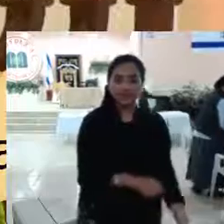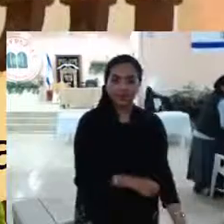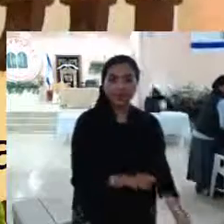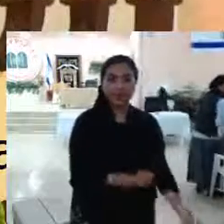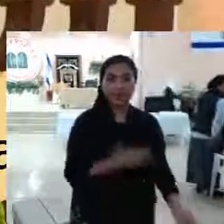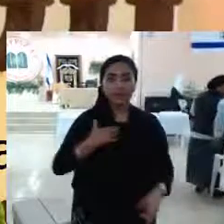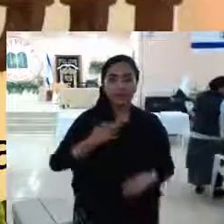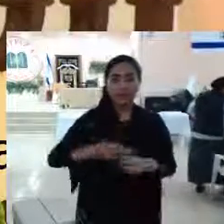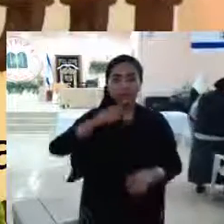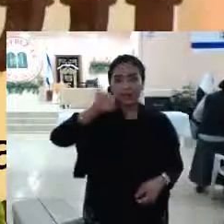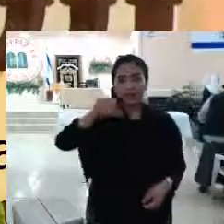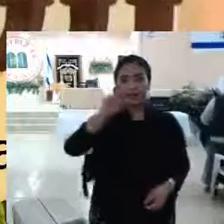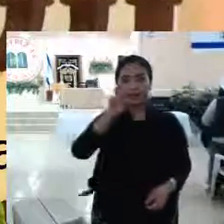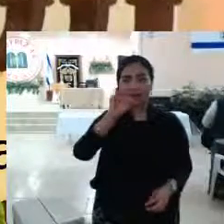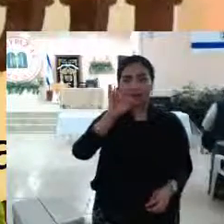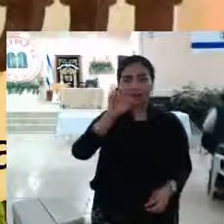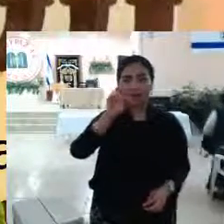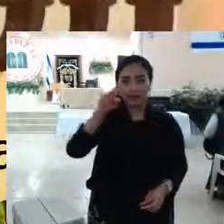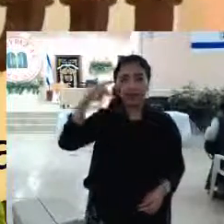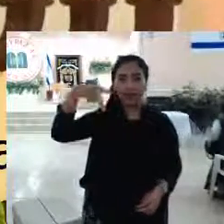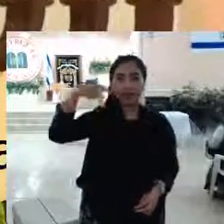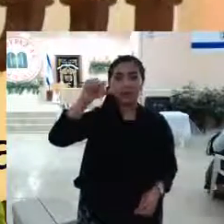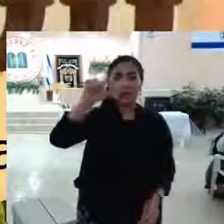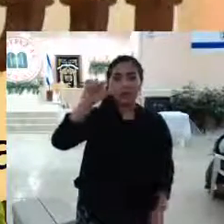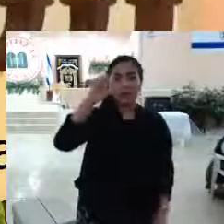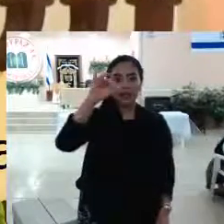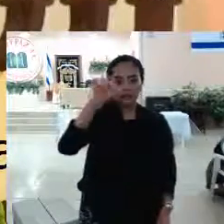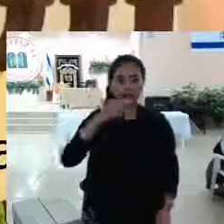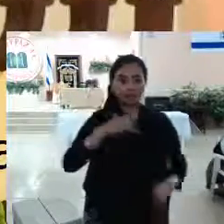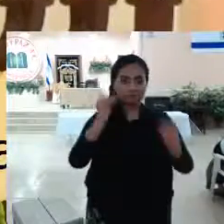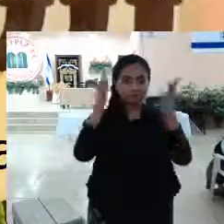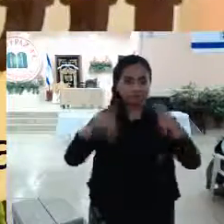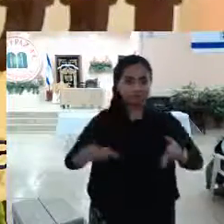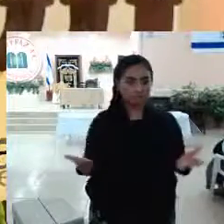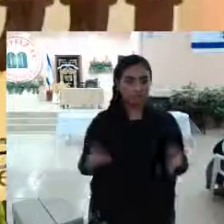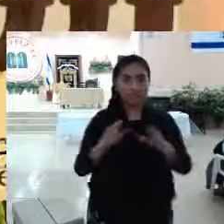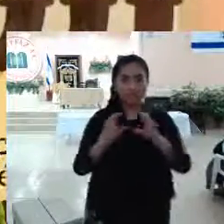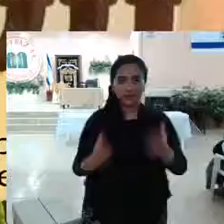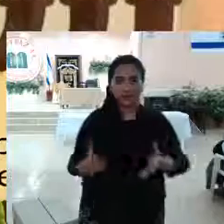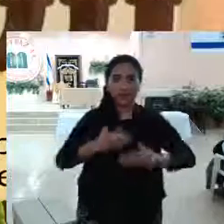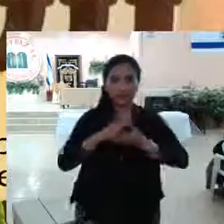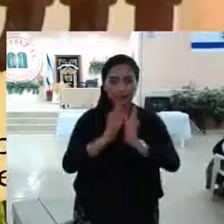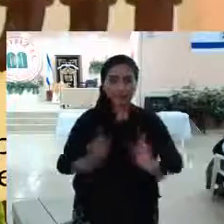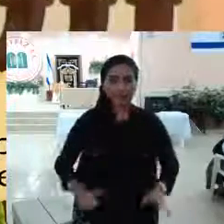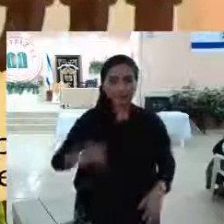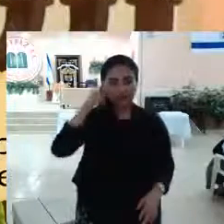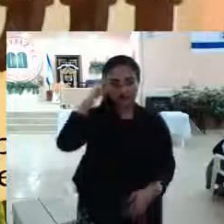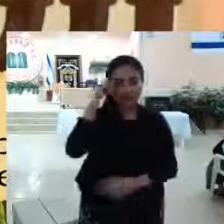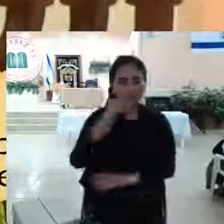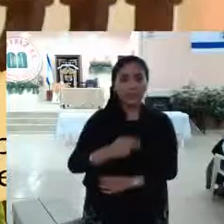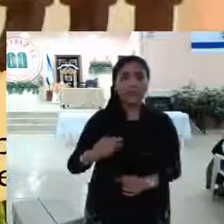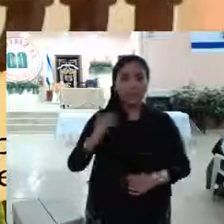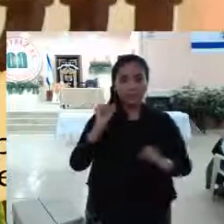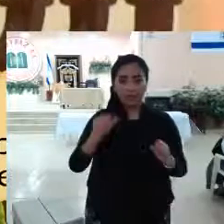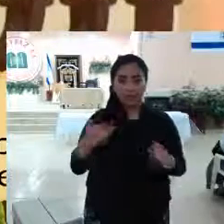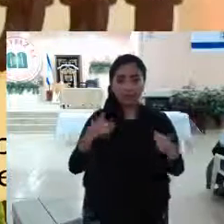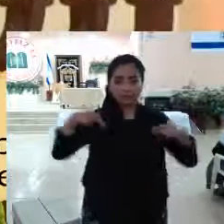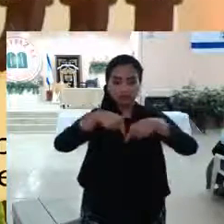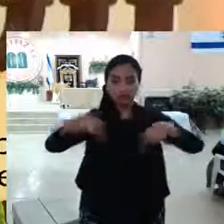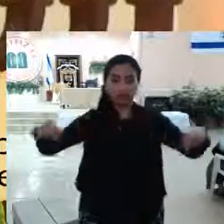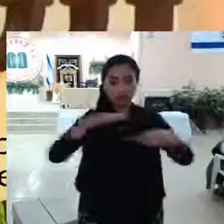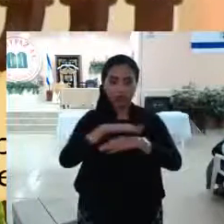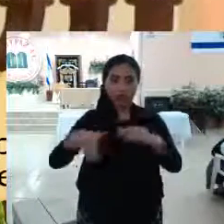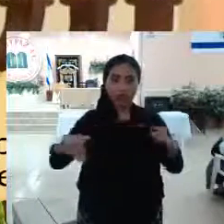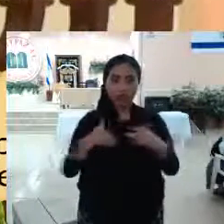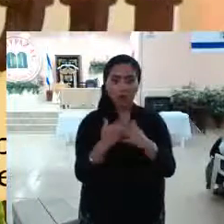Su sisters. servidor, Dr. Your Javier servant, Palacios Elorio, Dr. Javier Roy Palacios de la Elorio, Queila, Roy Gozo y from Paz the en Kila Tehuacán, Joy and Puebla, Peace in México. Tehuacán, Puebla, Están Mexico. apareciendo en su pantalla los Are sitios pinned en